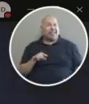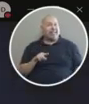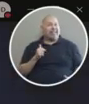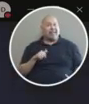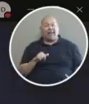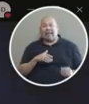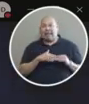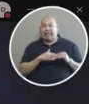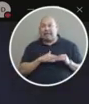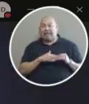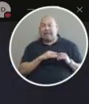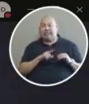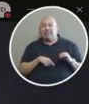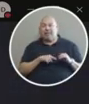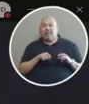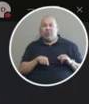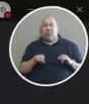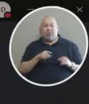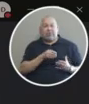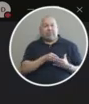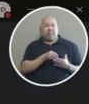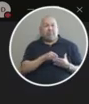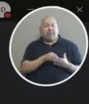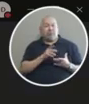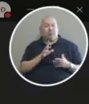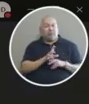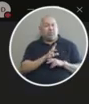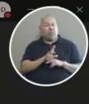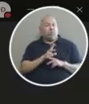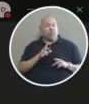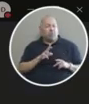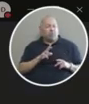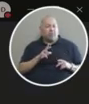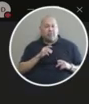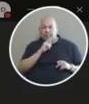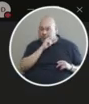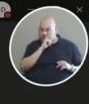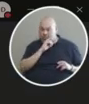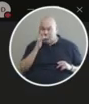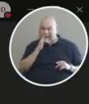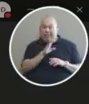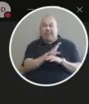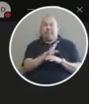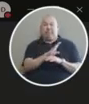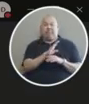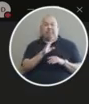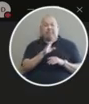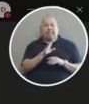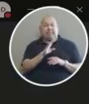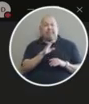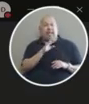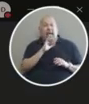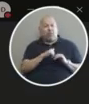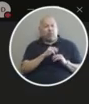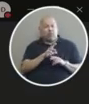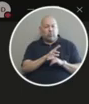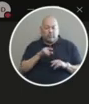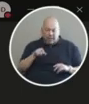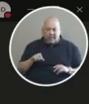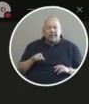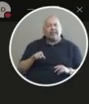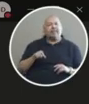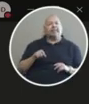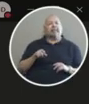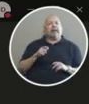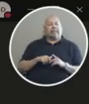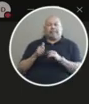any guidelines about how these funds are going to be used by the businesses? So those would be